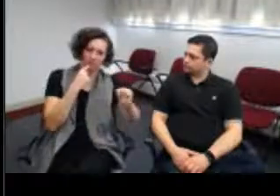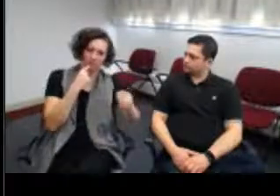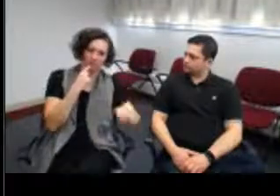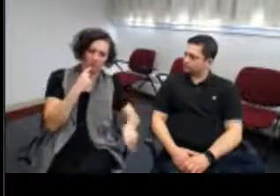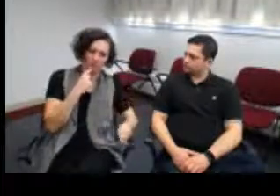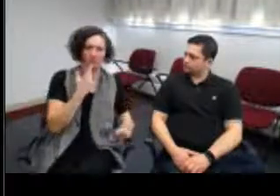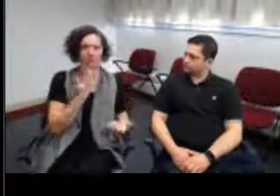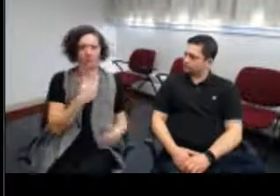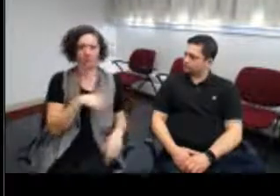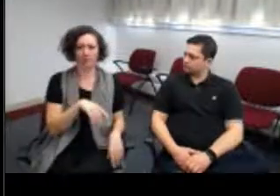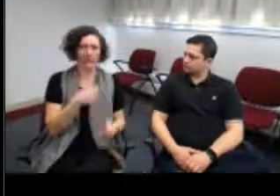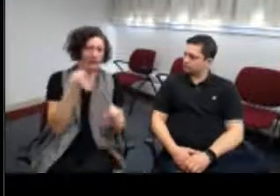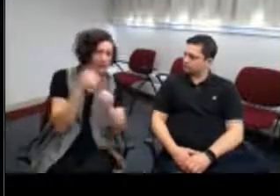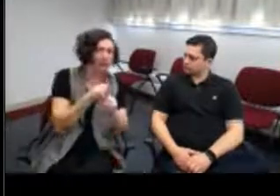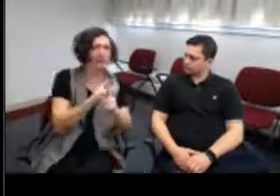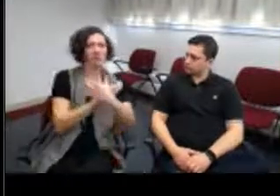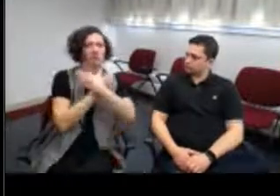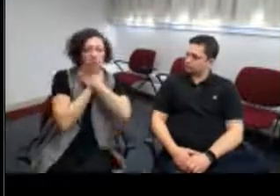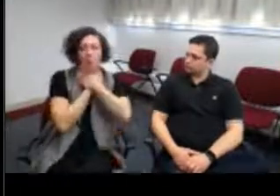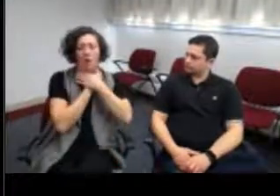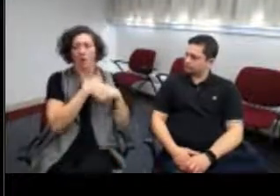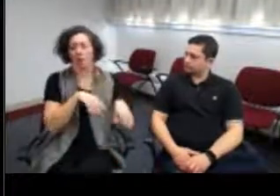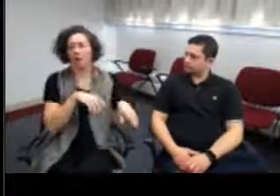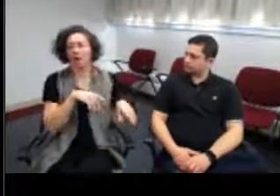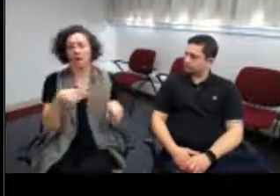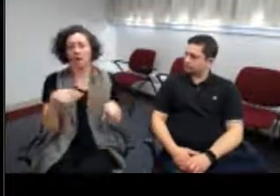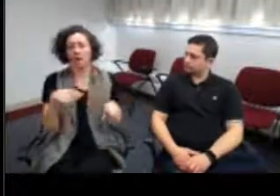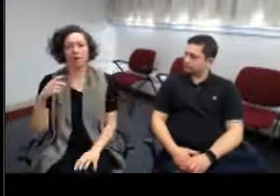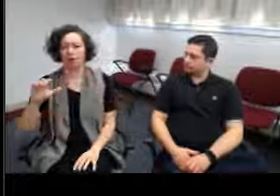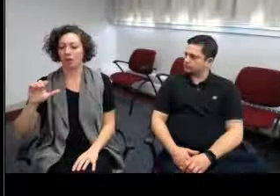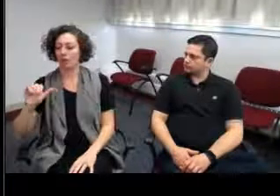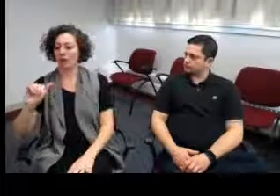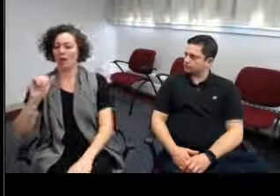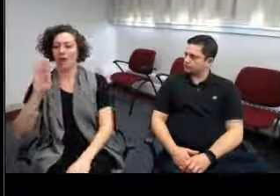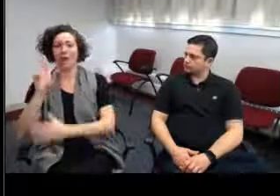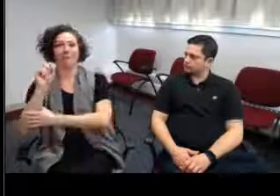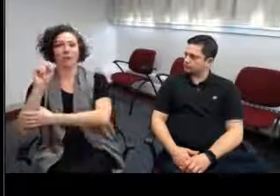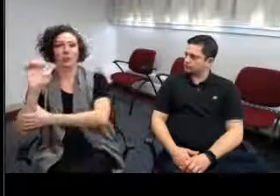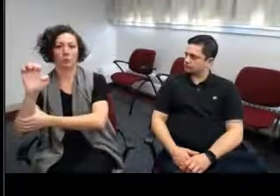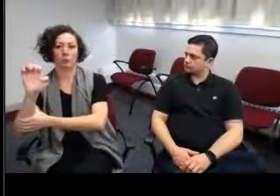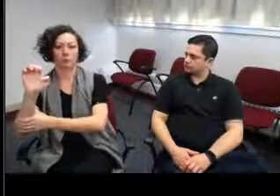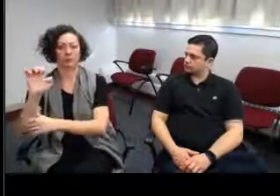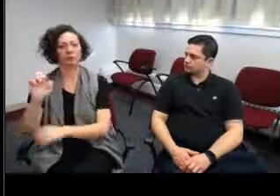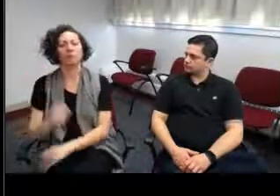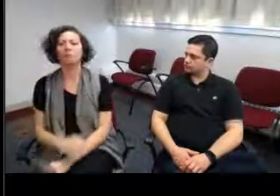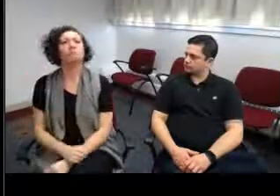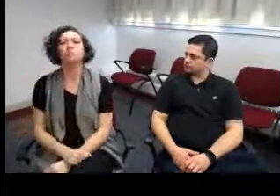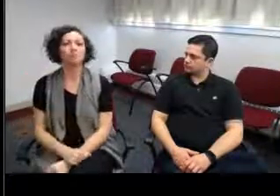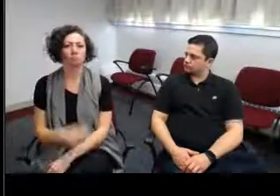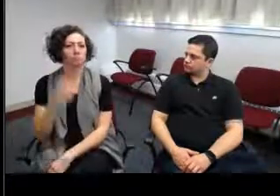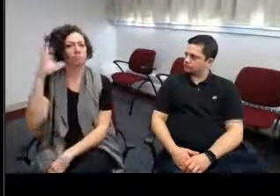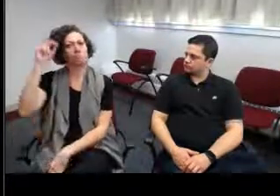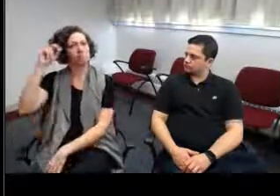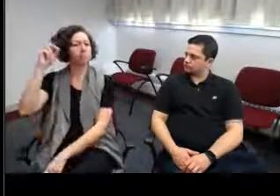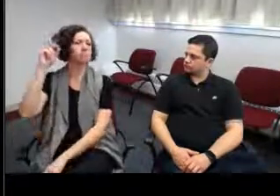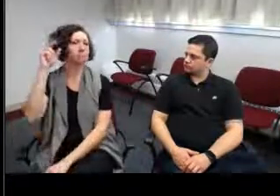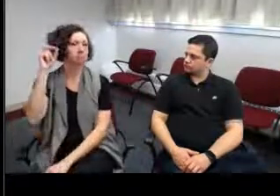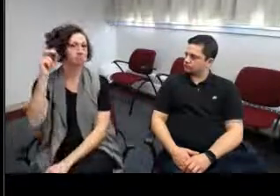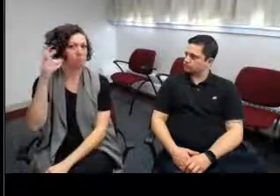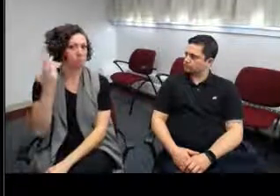Many people who had said yes to all of the behaviors, so yes, they hit me, they choked me, they did